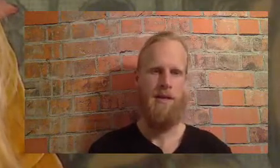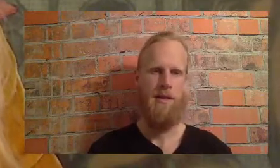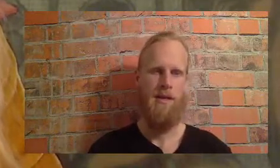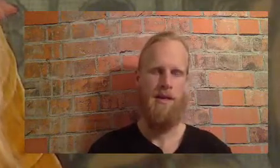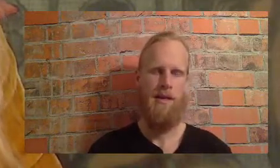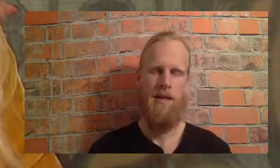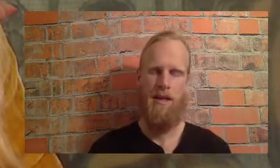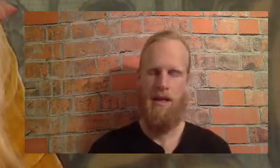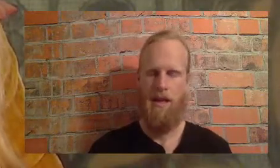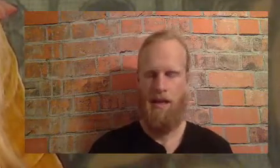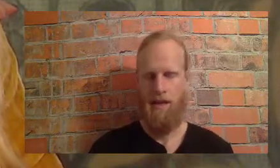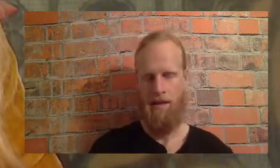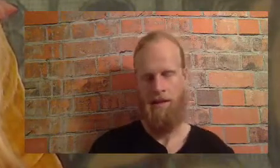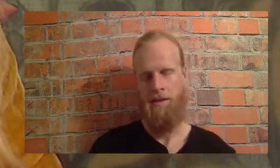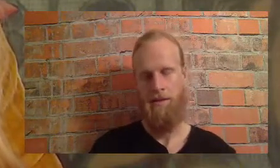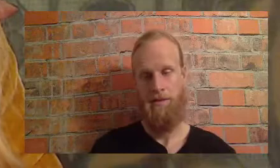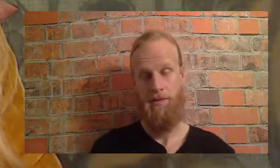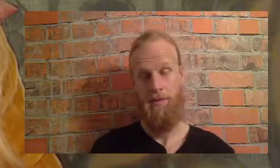encouragement.